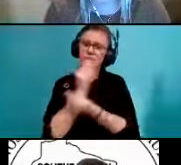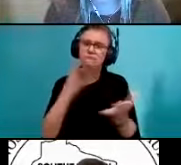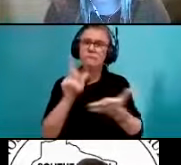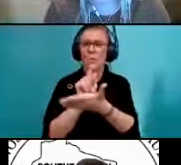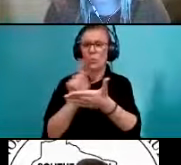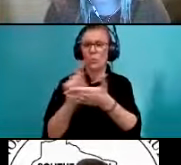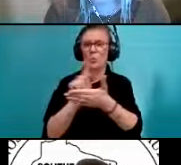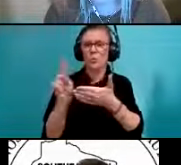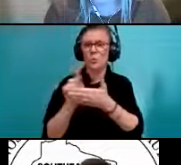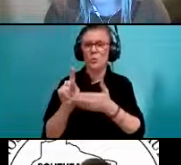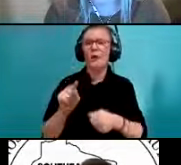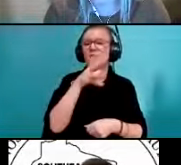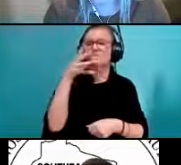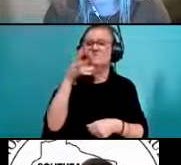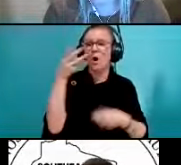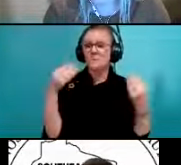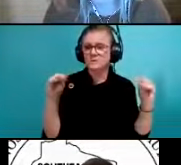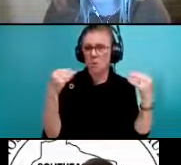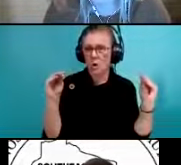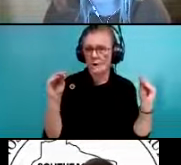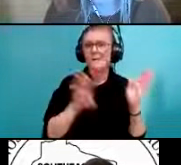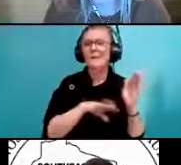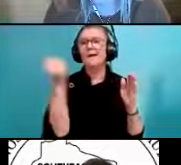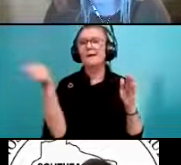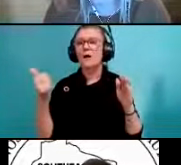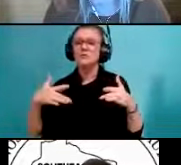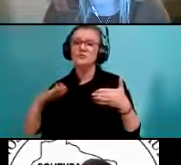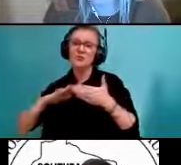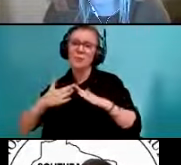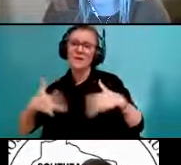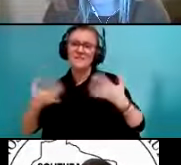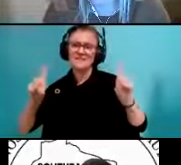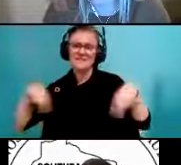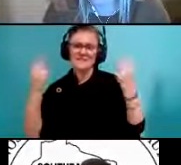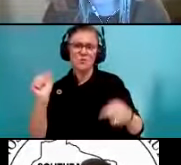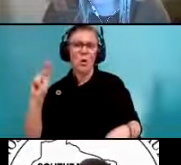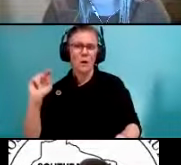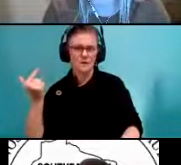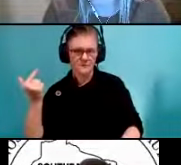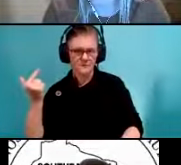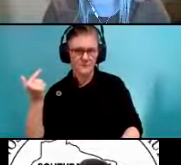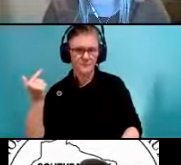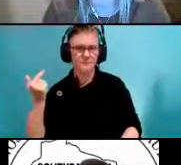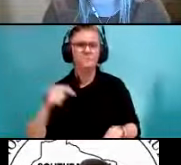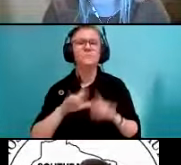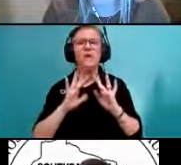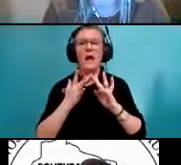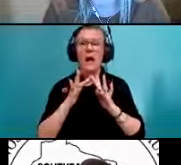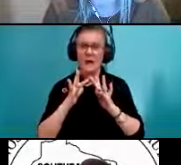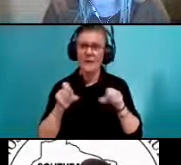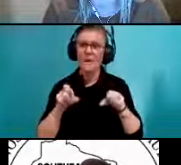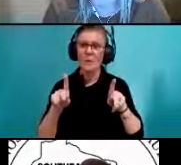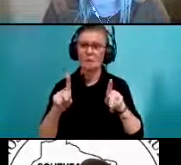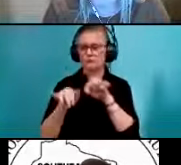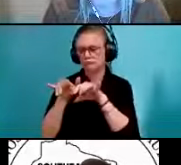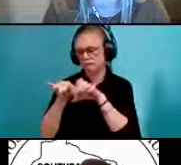at the Fondy Farmers Market and other community events since August. Online input opportunities were also